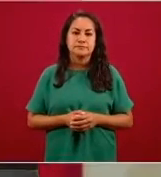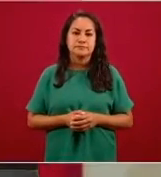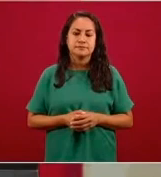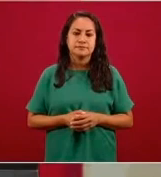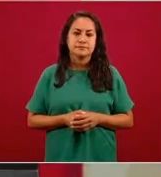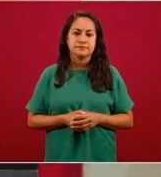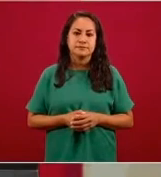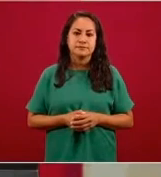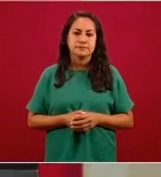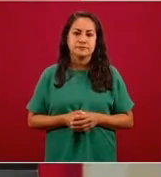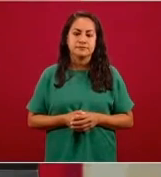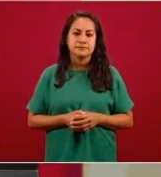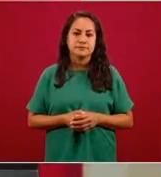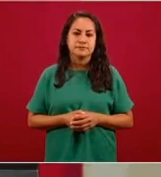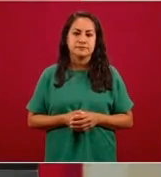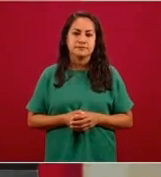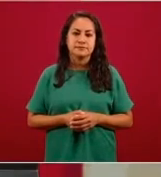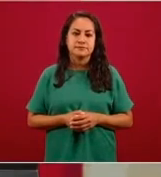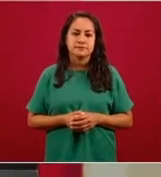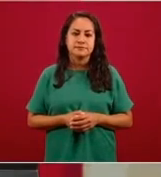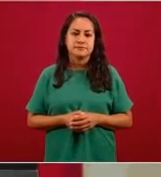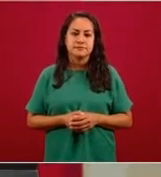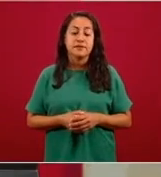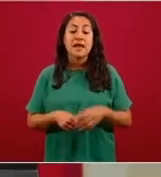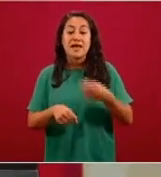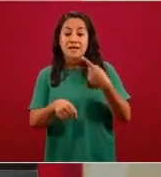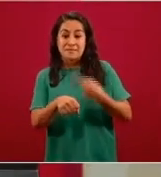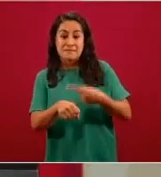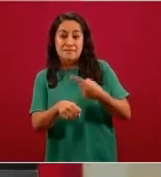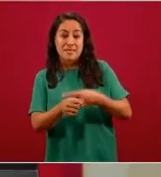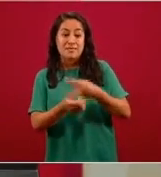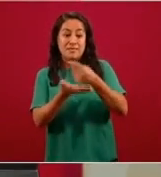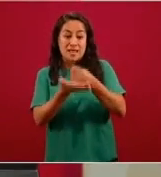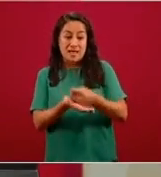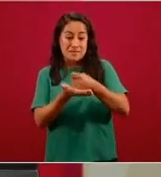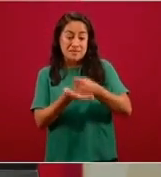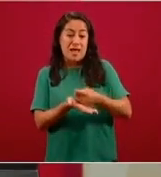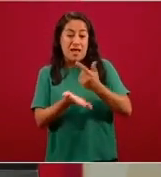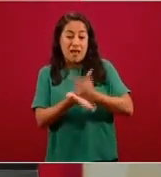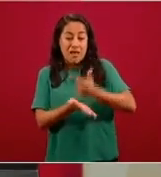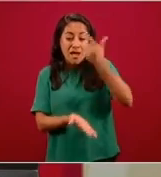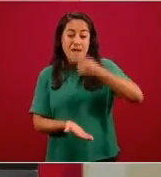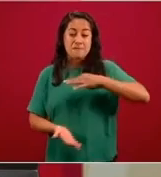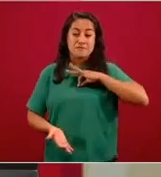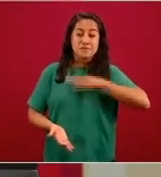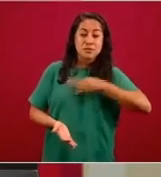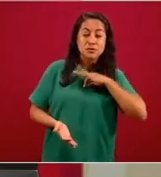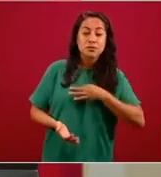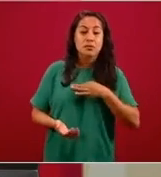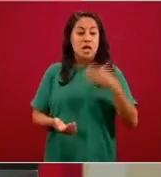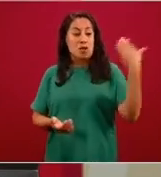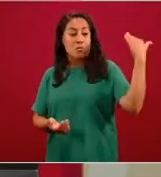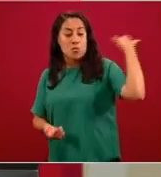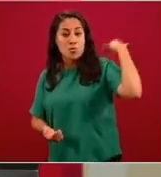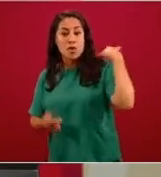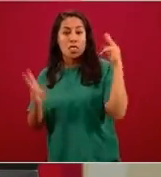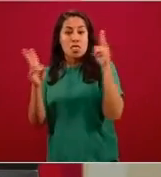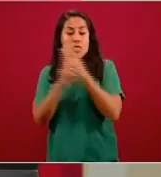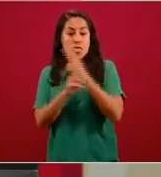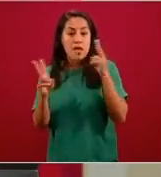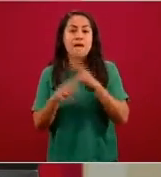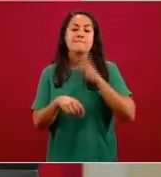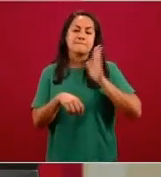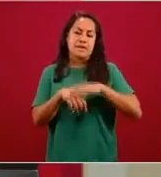specialties? Oh, yes, in the subspecialties, critical care, infectology, pneumonia. Those are